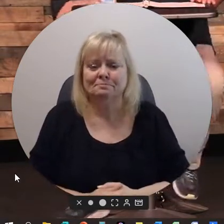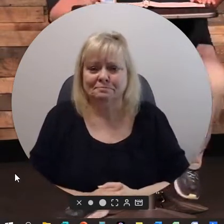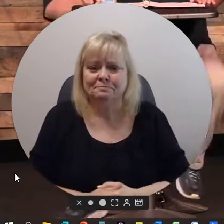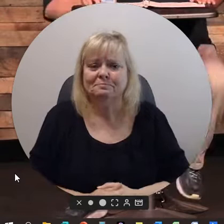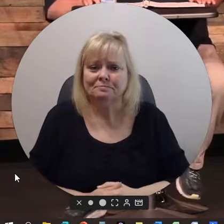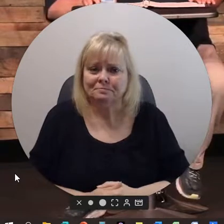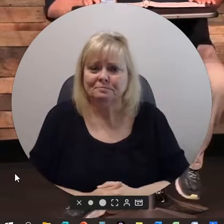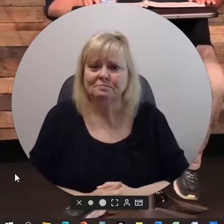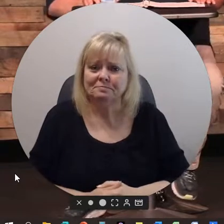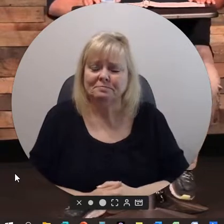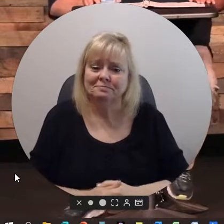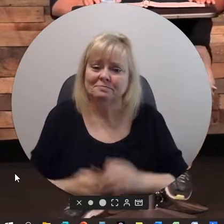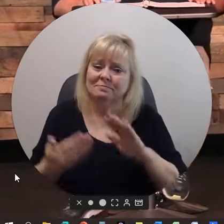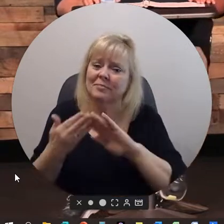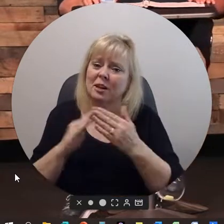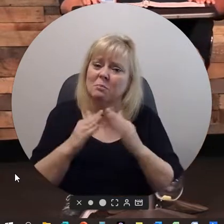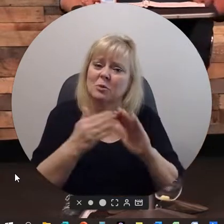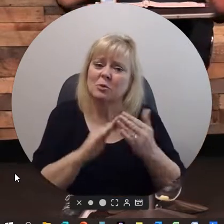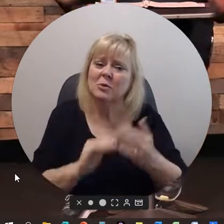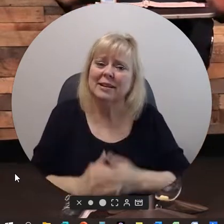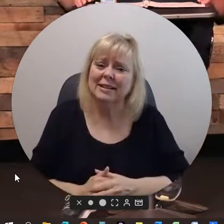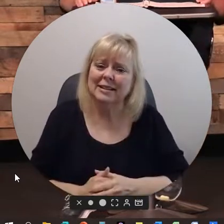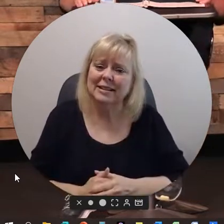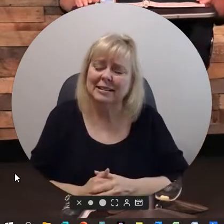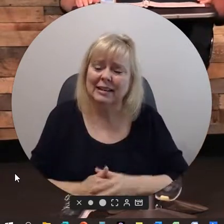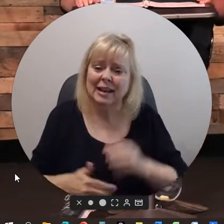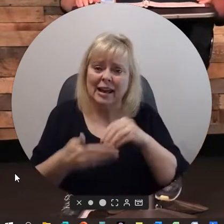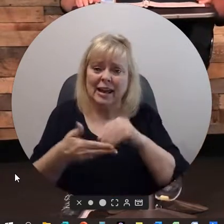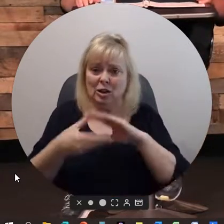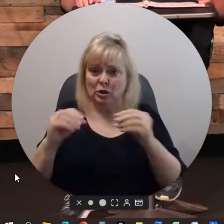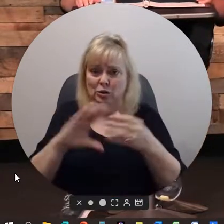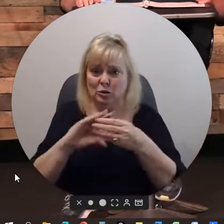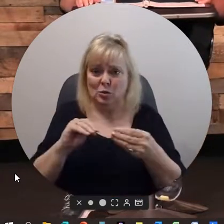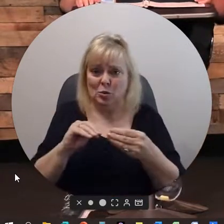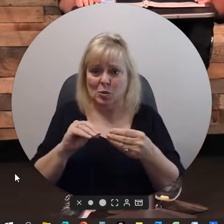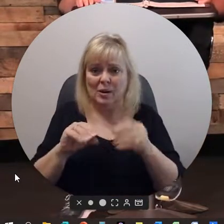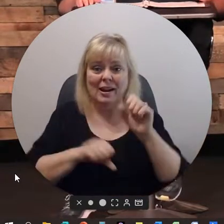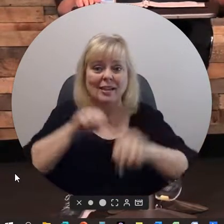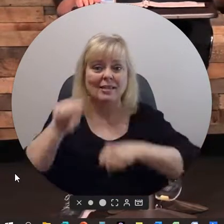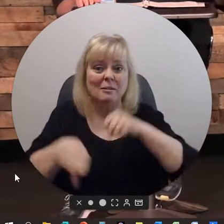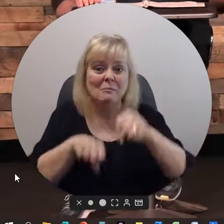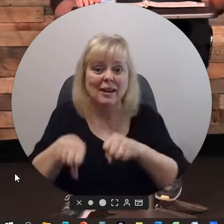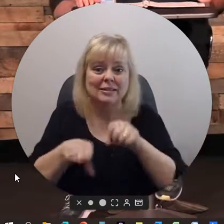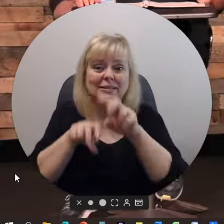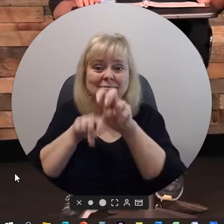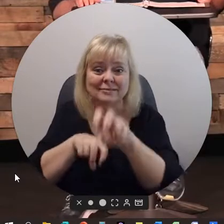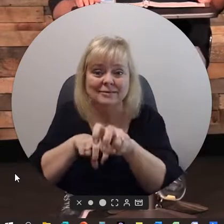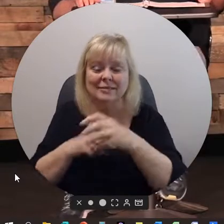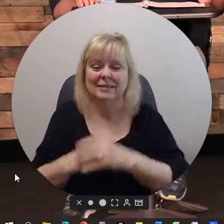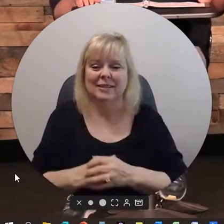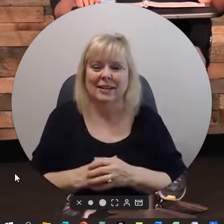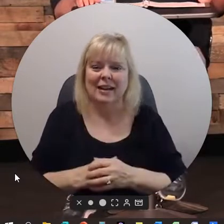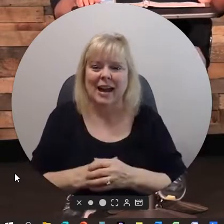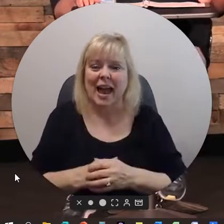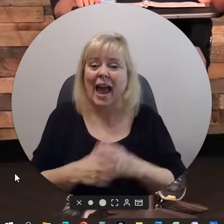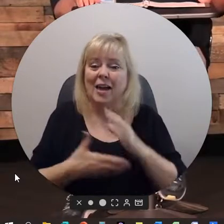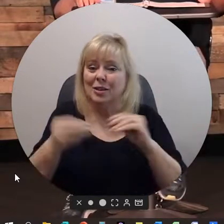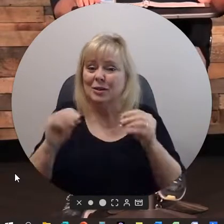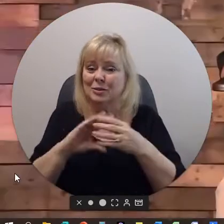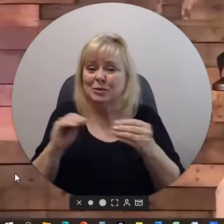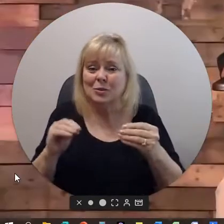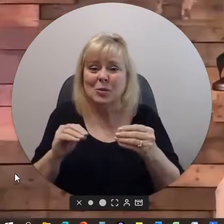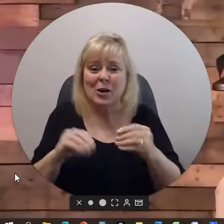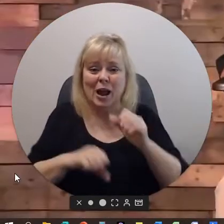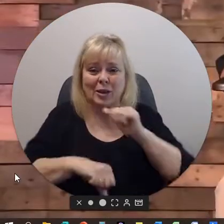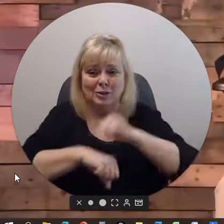Community, as in the stories of the tandem bike, as in the folk parable of stone soup, and the